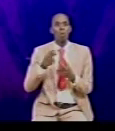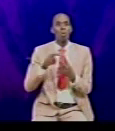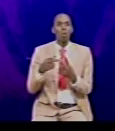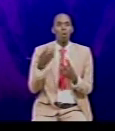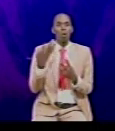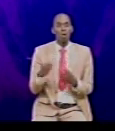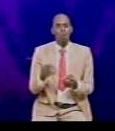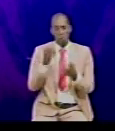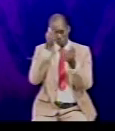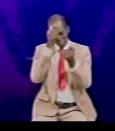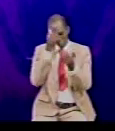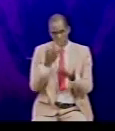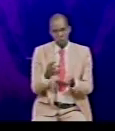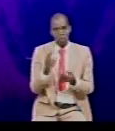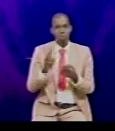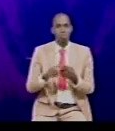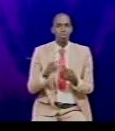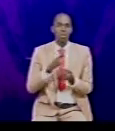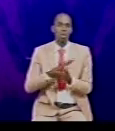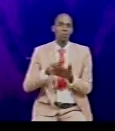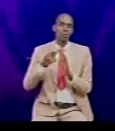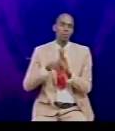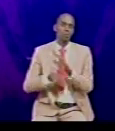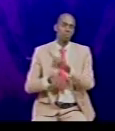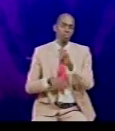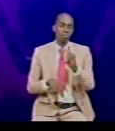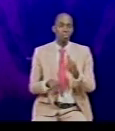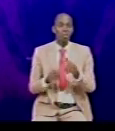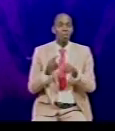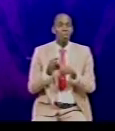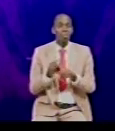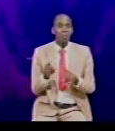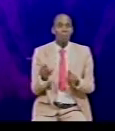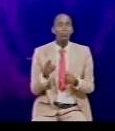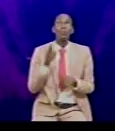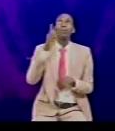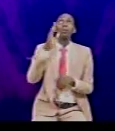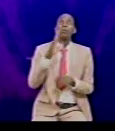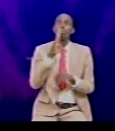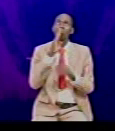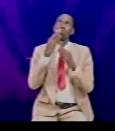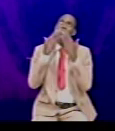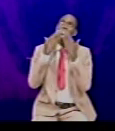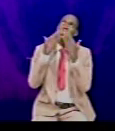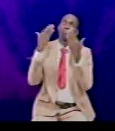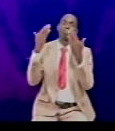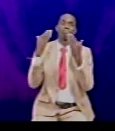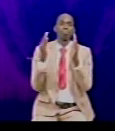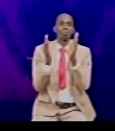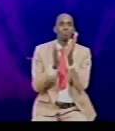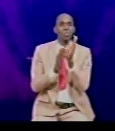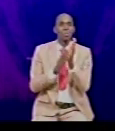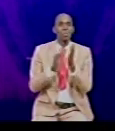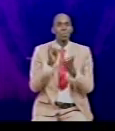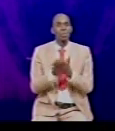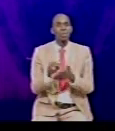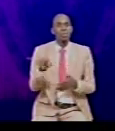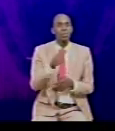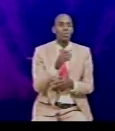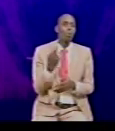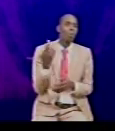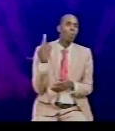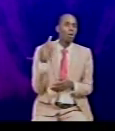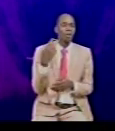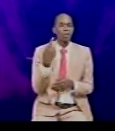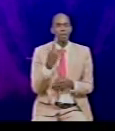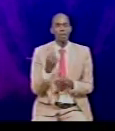unto righteousness. But God be thanked that ye were the servants